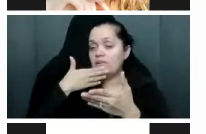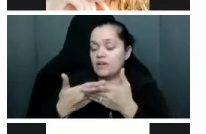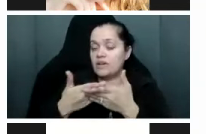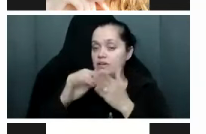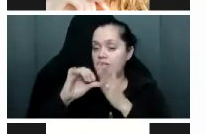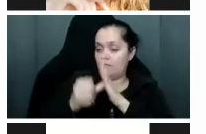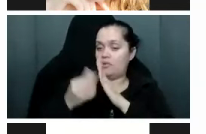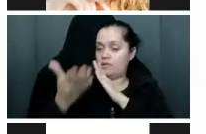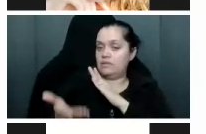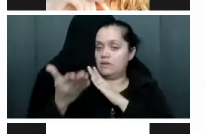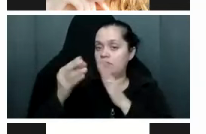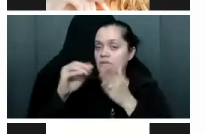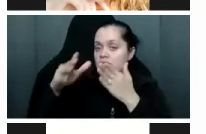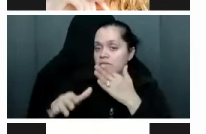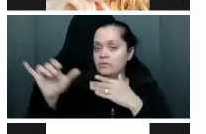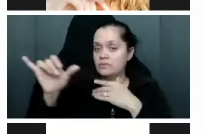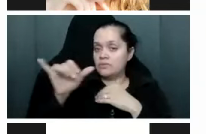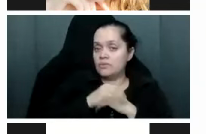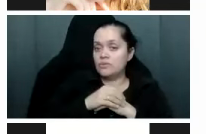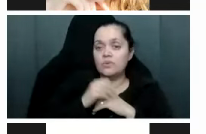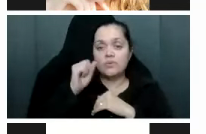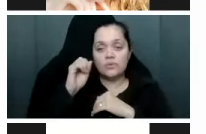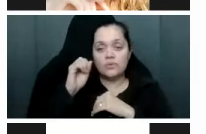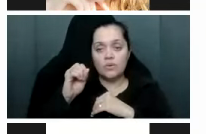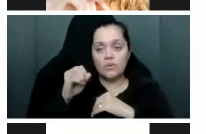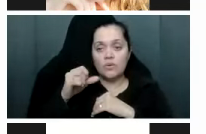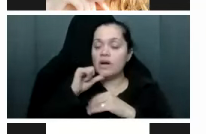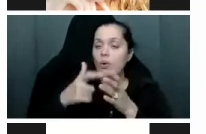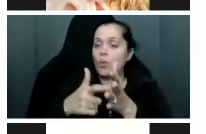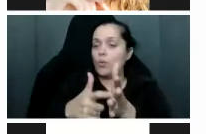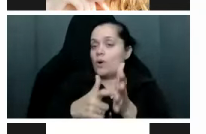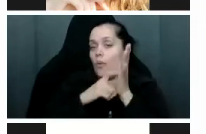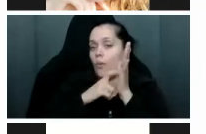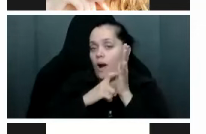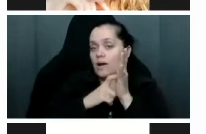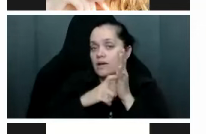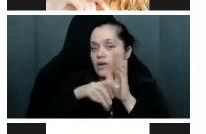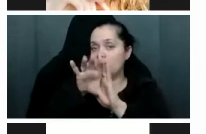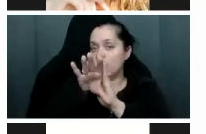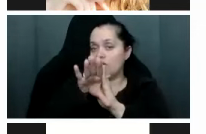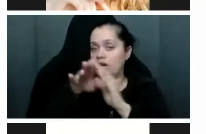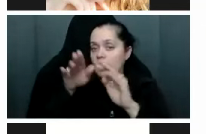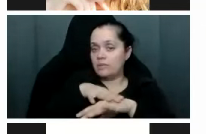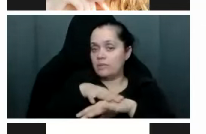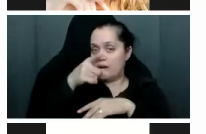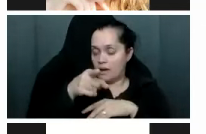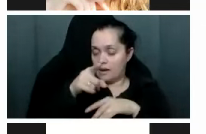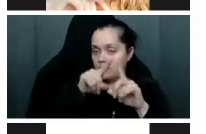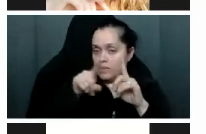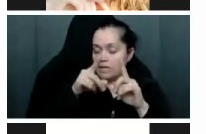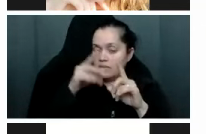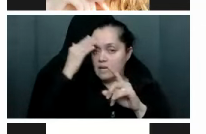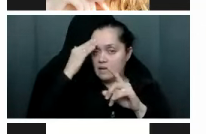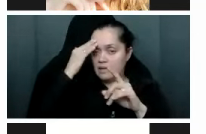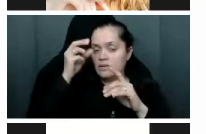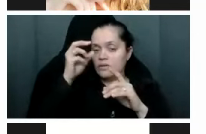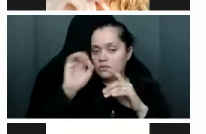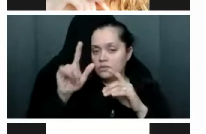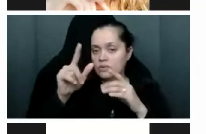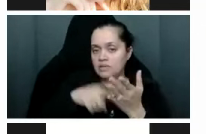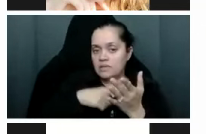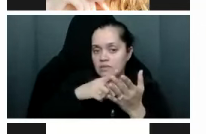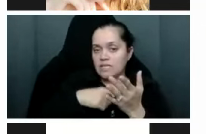you as a student. So I do not require the camera to be on because I know, well, sometimes